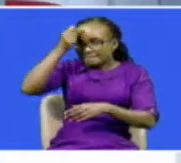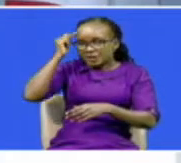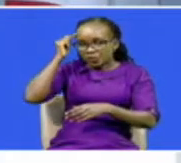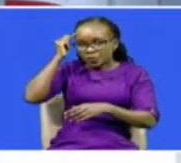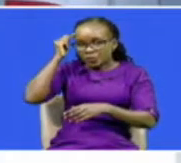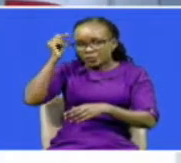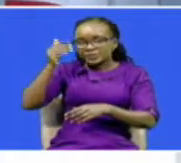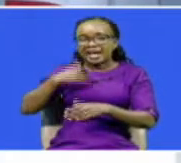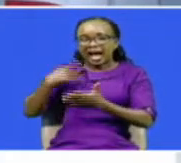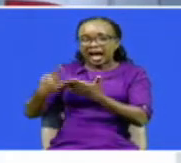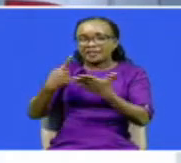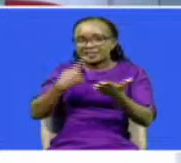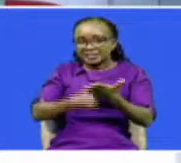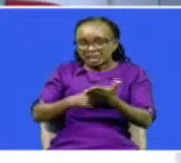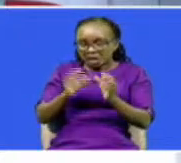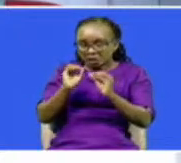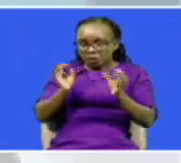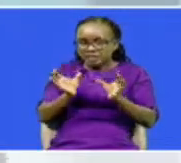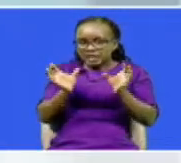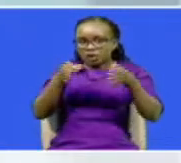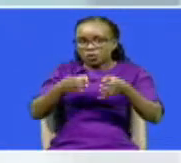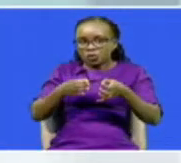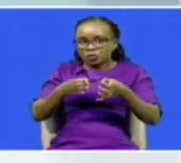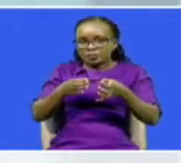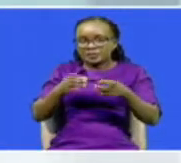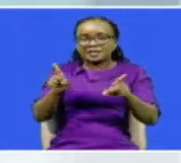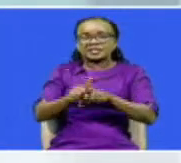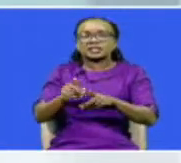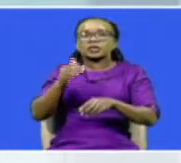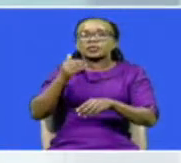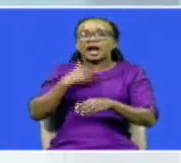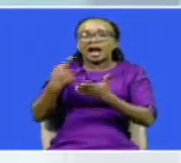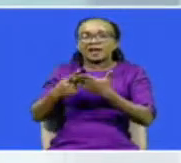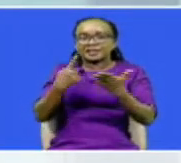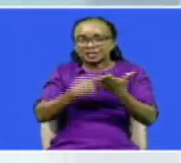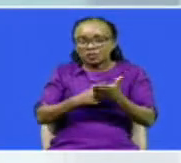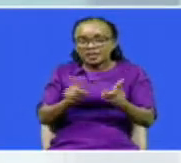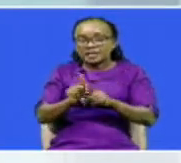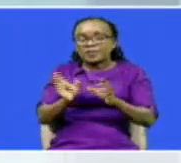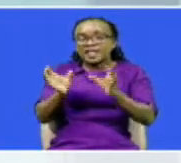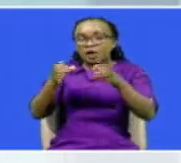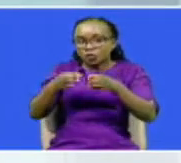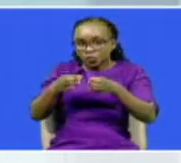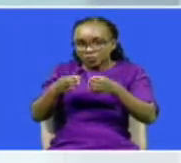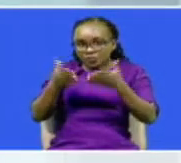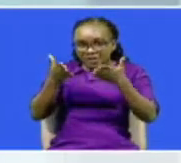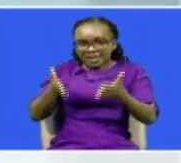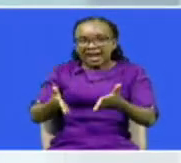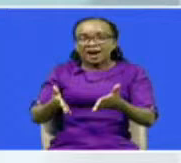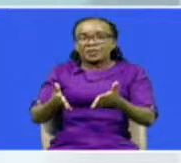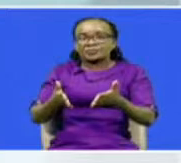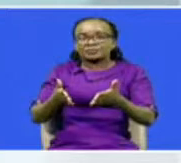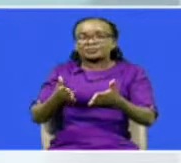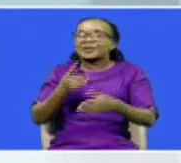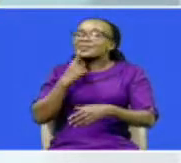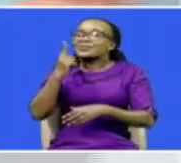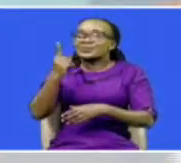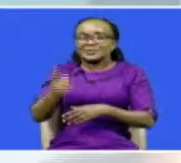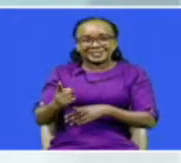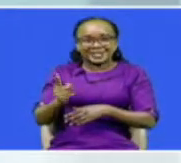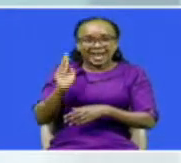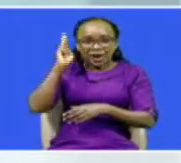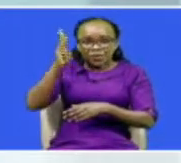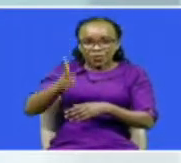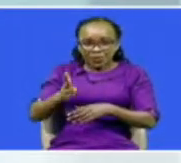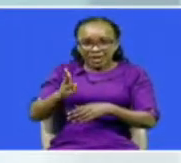not had this discussion as a party, we are not intending to have this discussion as a party. So we are not. I'm not going to say that we are going